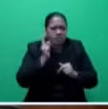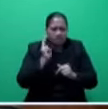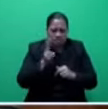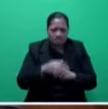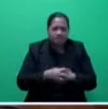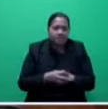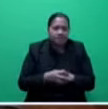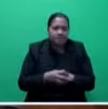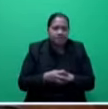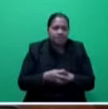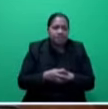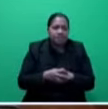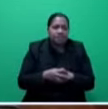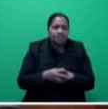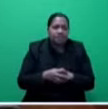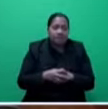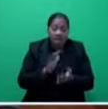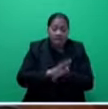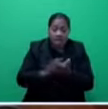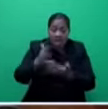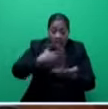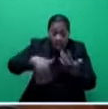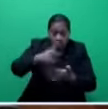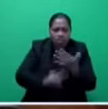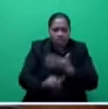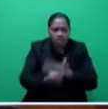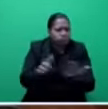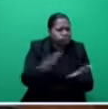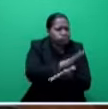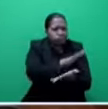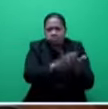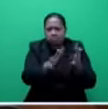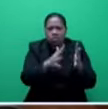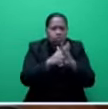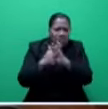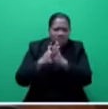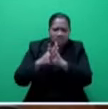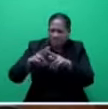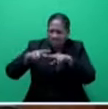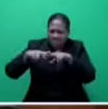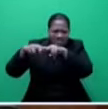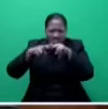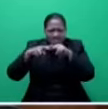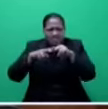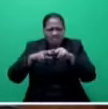Category 4 TC Herald devastated parts of Western Viti Levu, Kandavu and Southern Lao from 7 to 8 April.